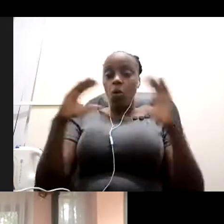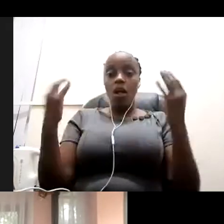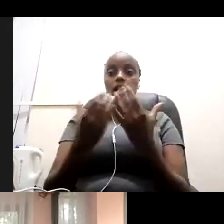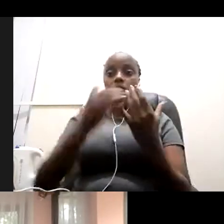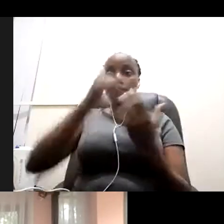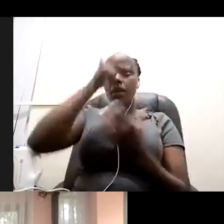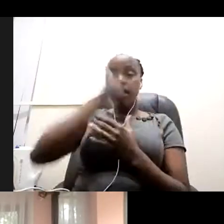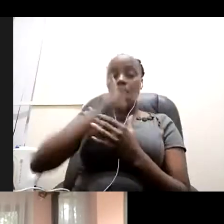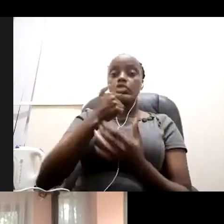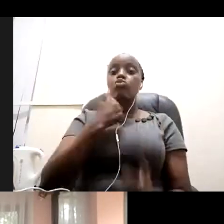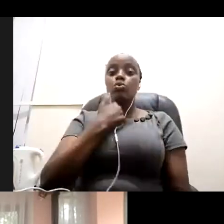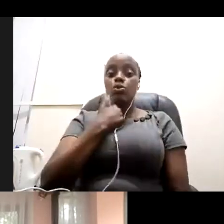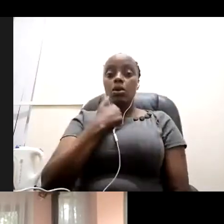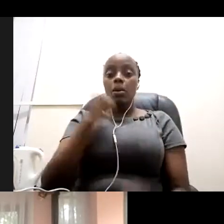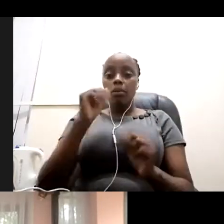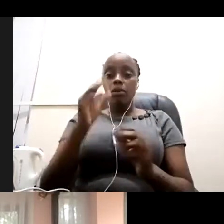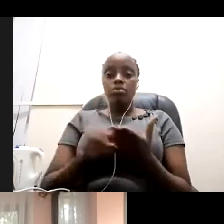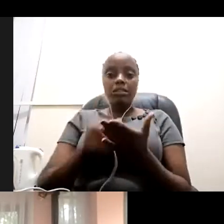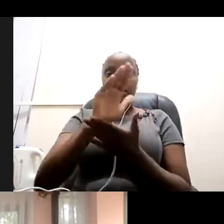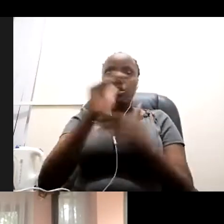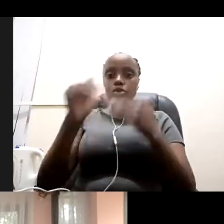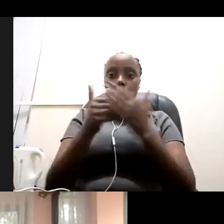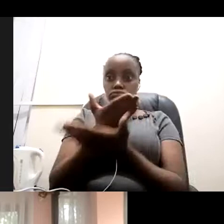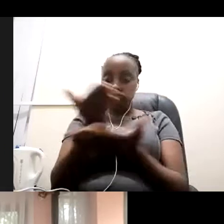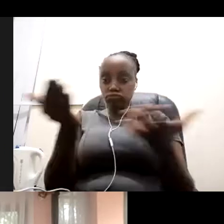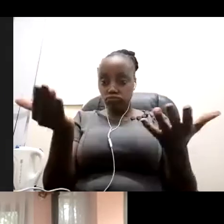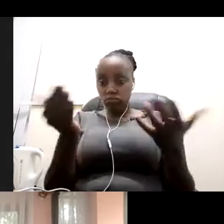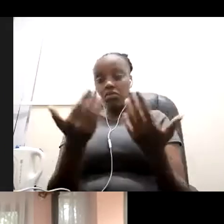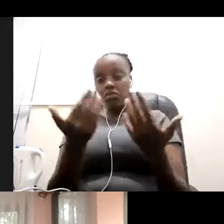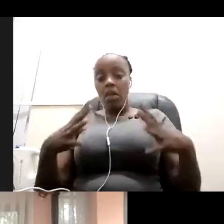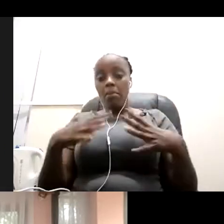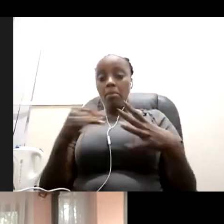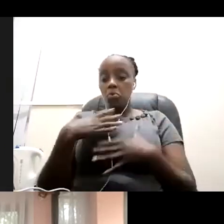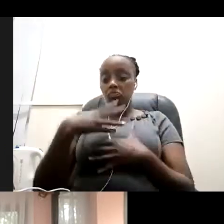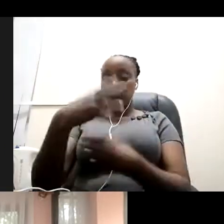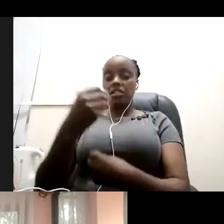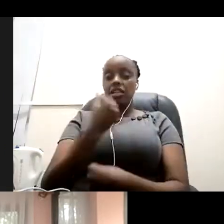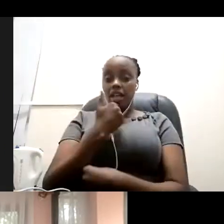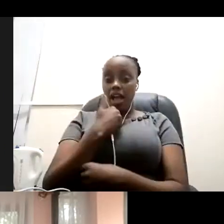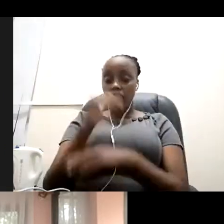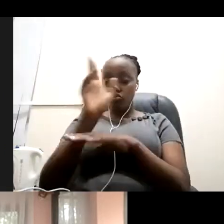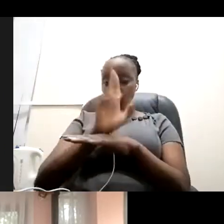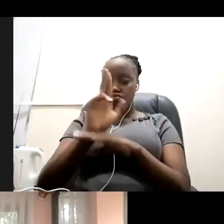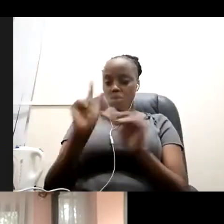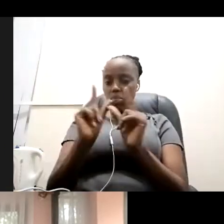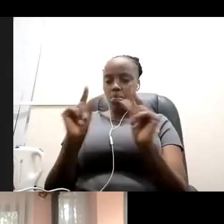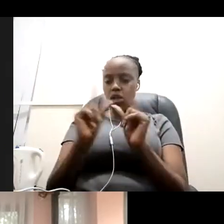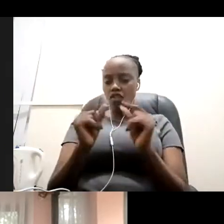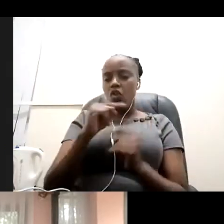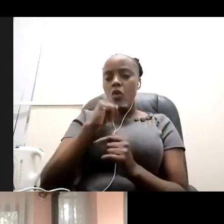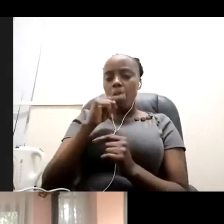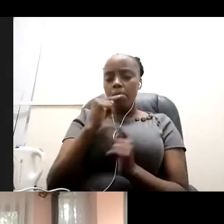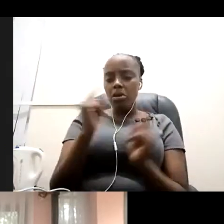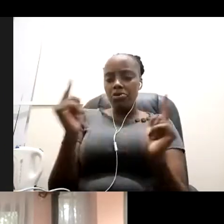they can distribute it to all of you or to the interested people. So use the chat for small comments, to